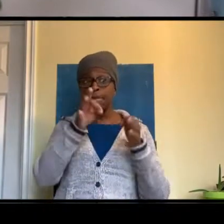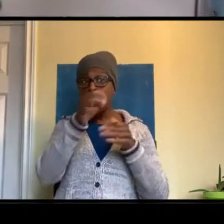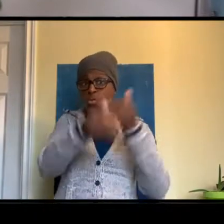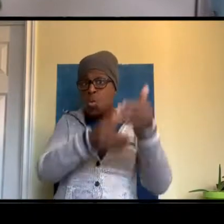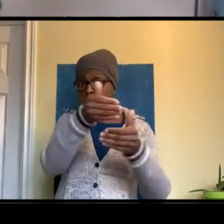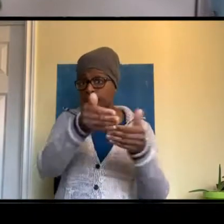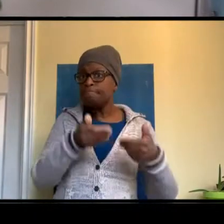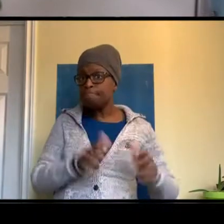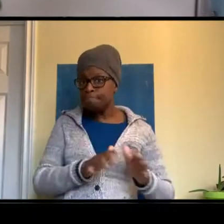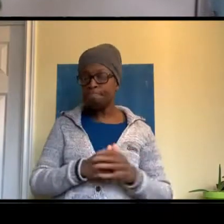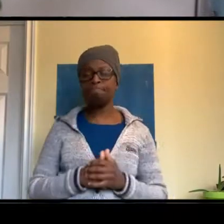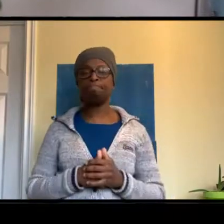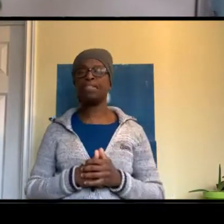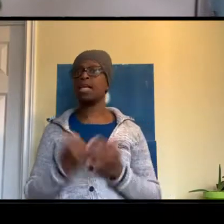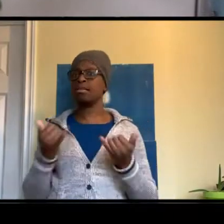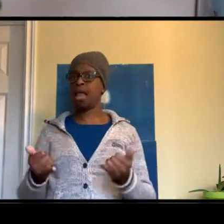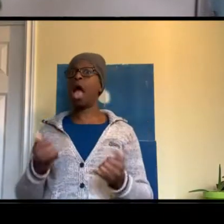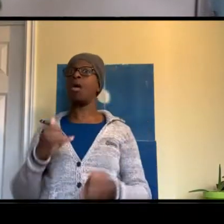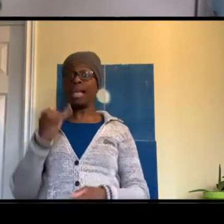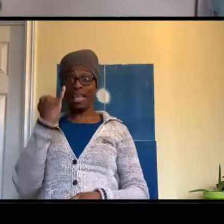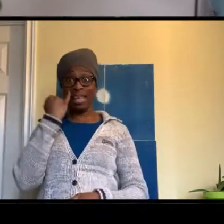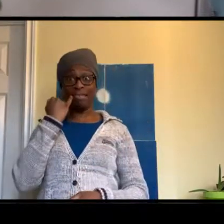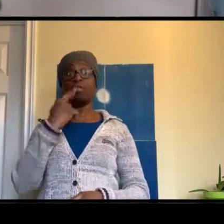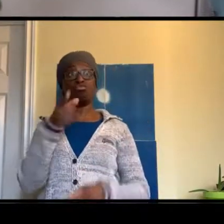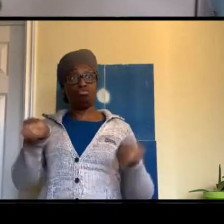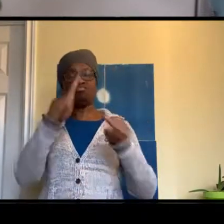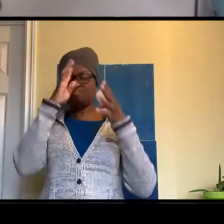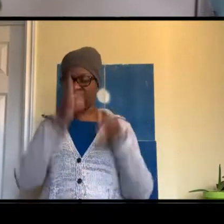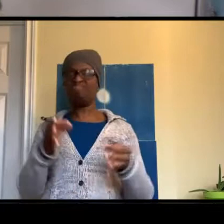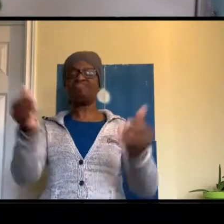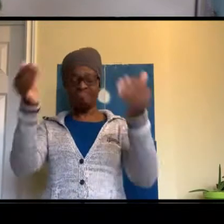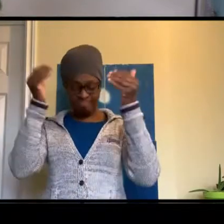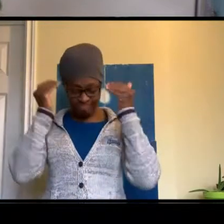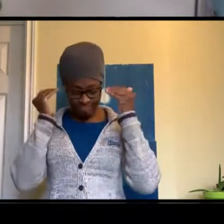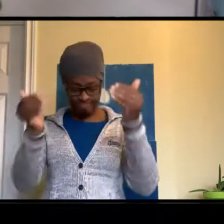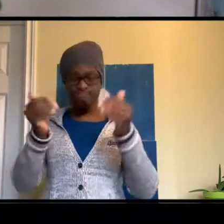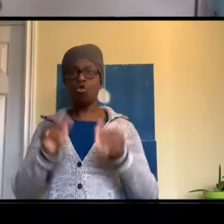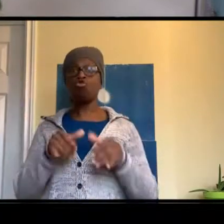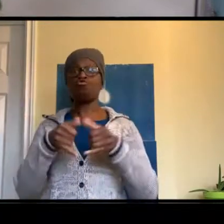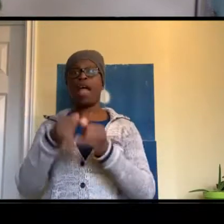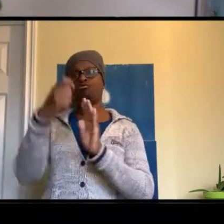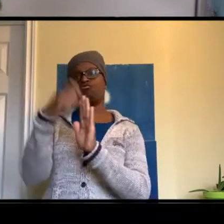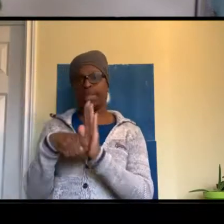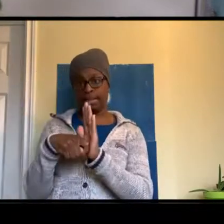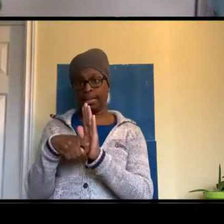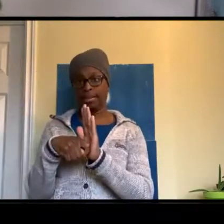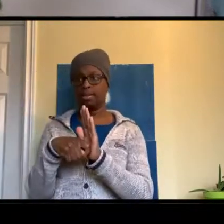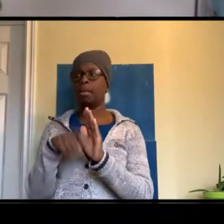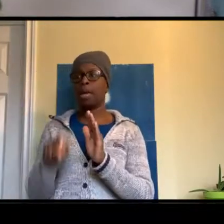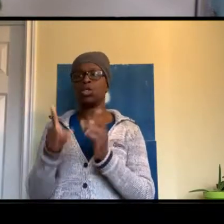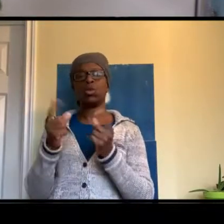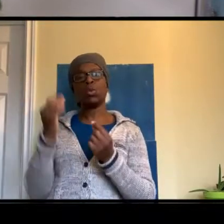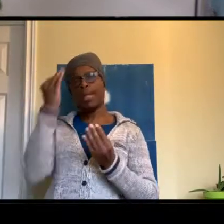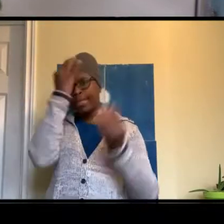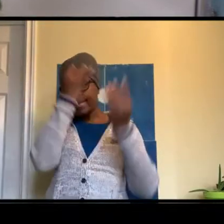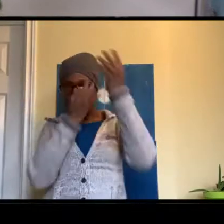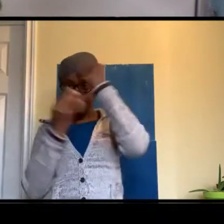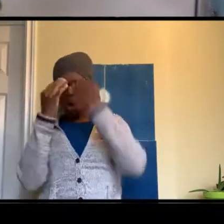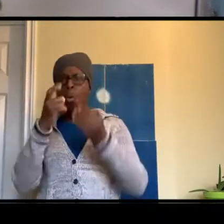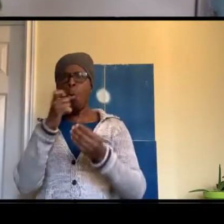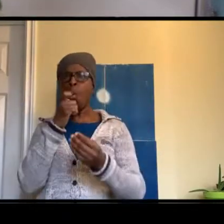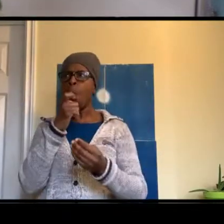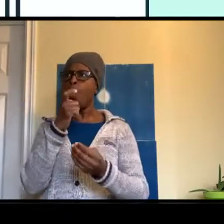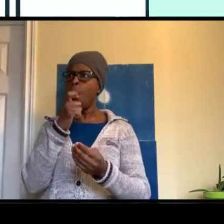There are many other funders that we're not going to look at today. We're only going to look at 3 today just because we're aware of the time.